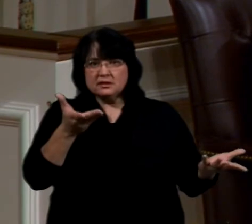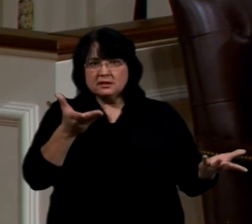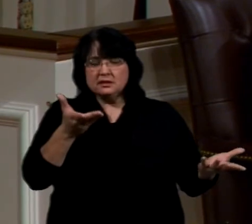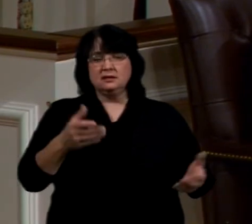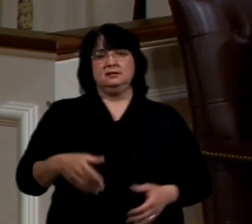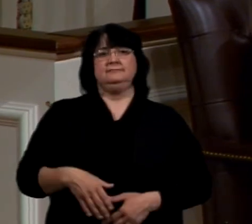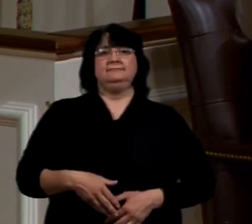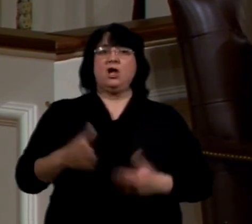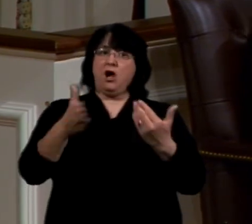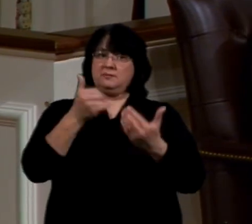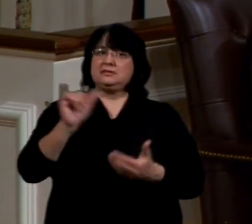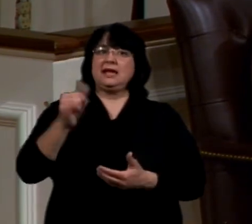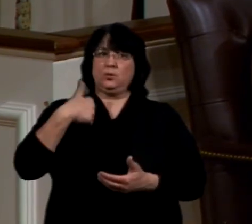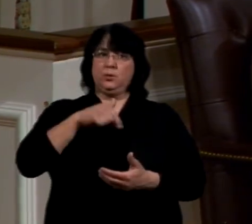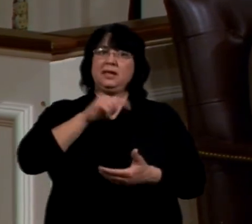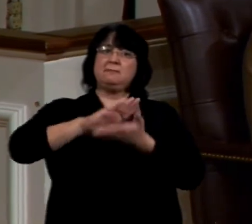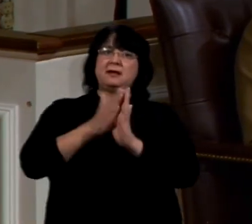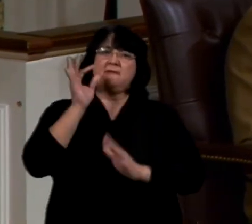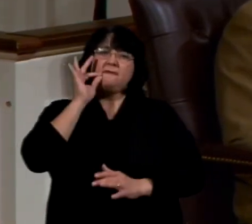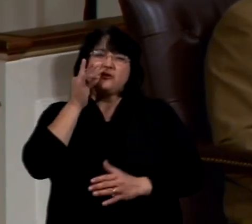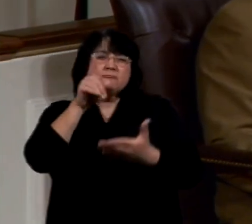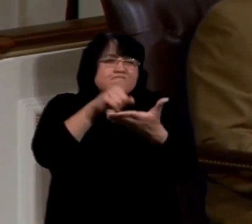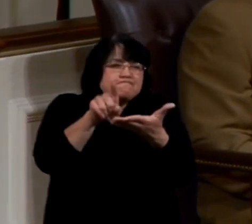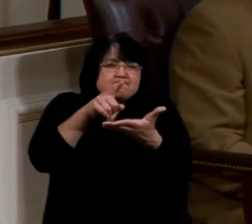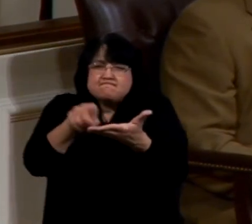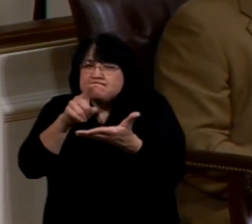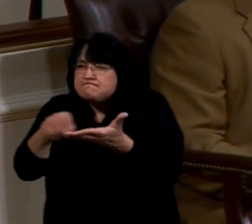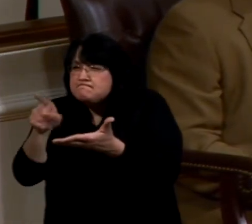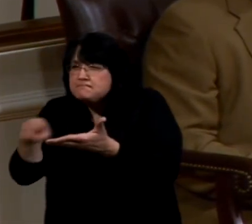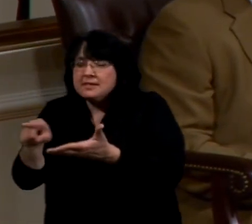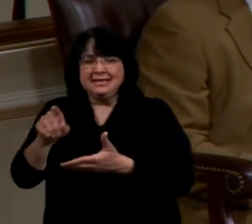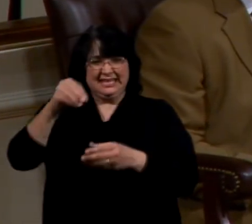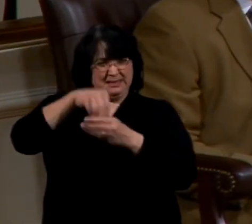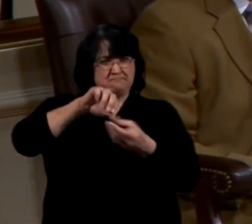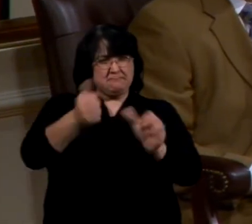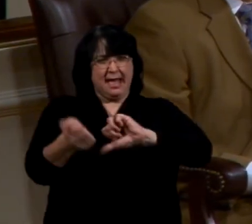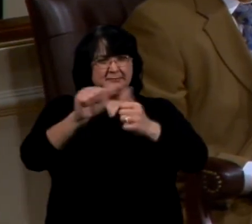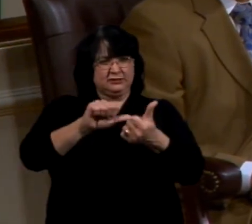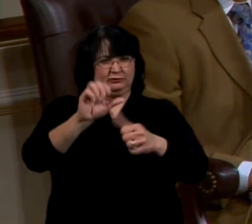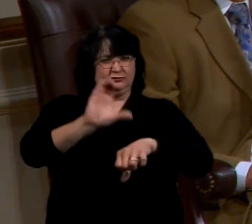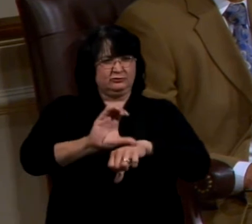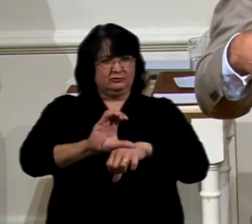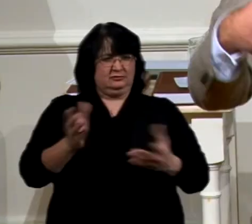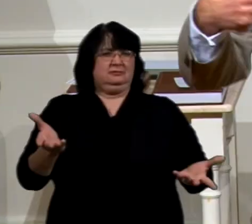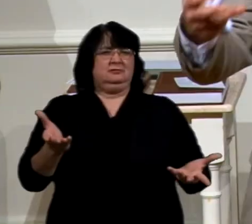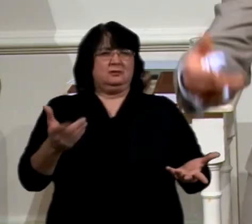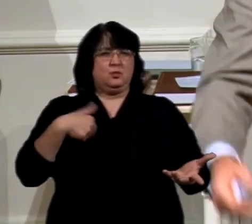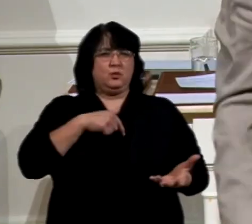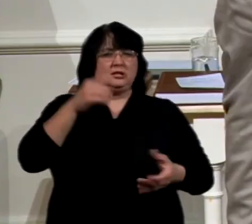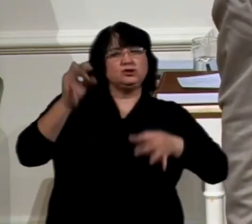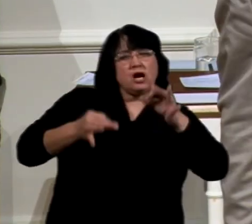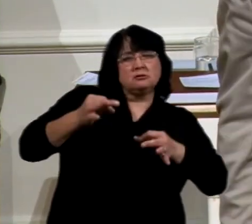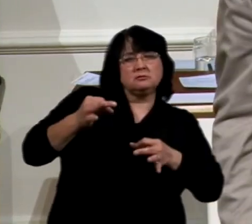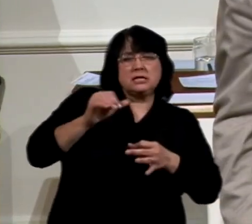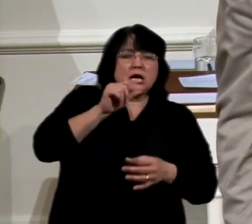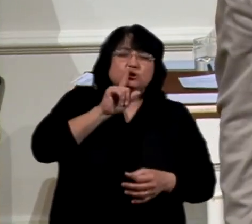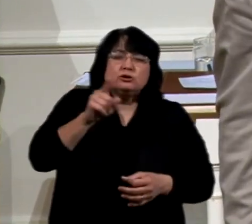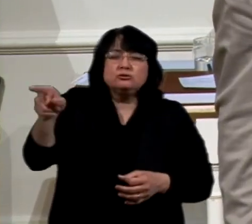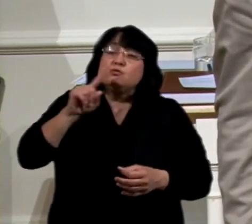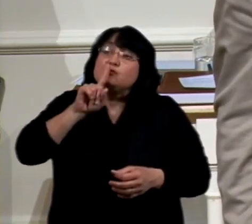See, it's almost as if we become fruit inspectors and we decided somewhere along the way in Baptist circles and some Baptist circles, we're going to judge whether they meant it or